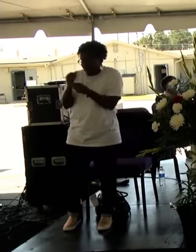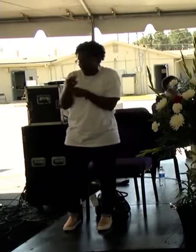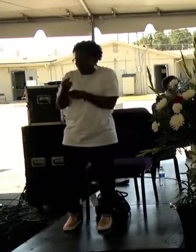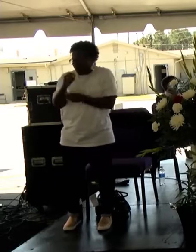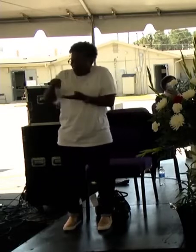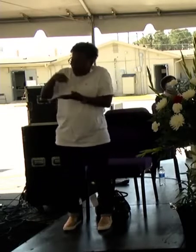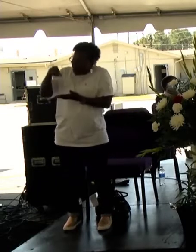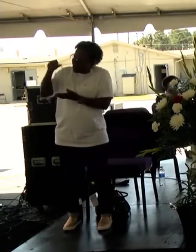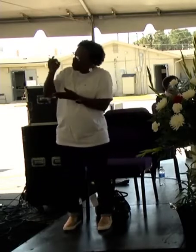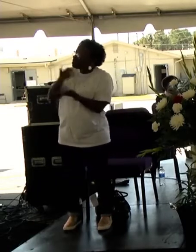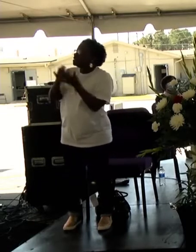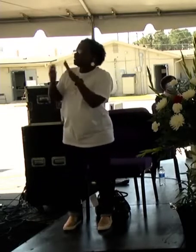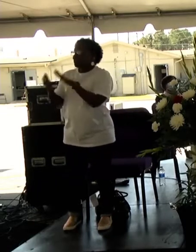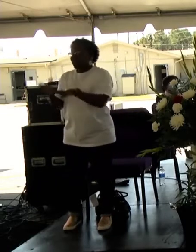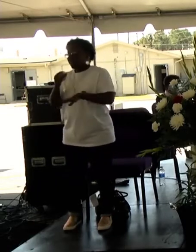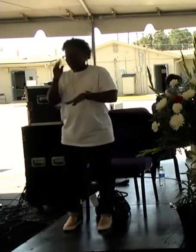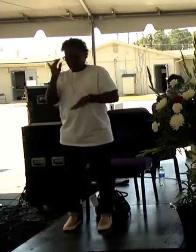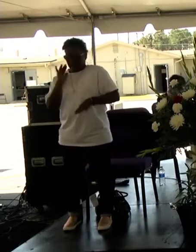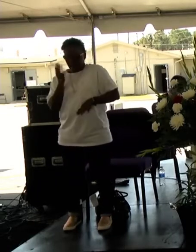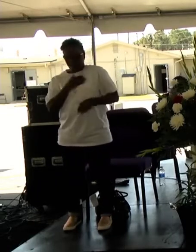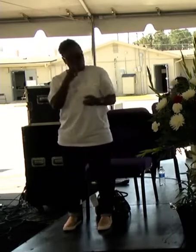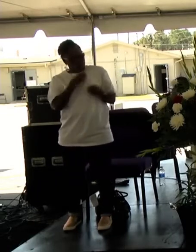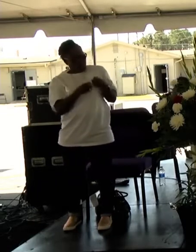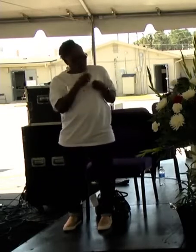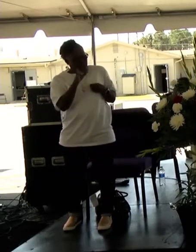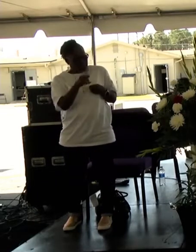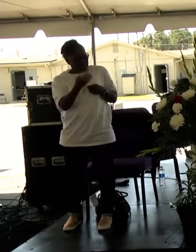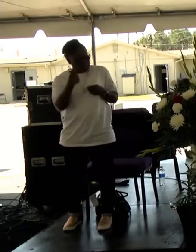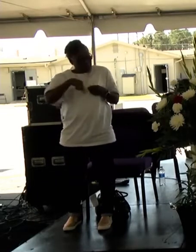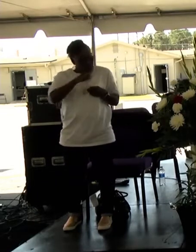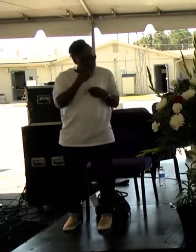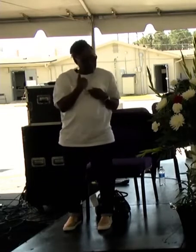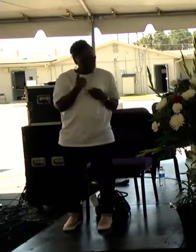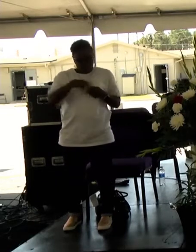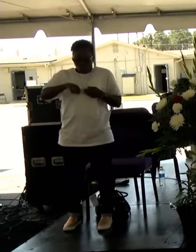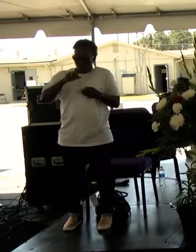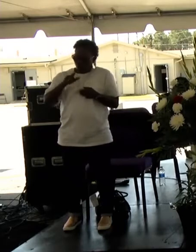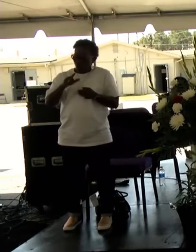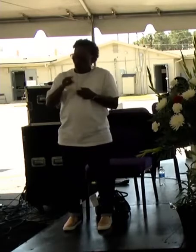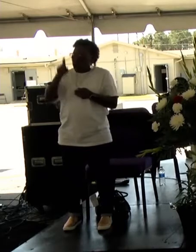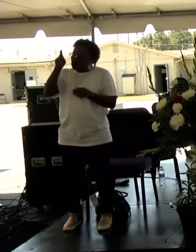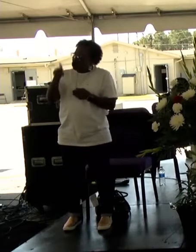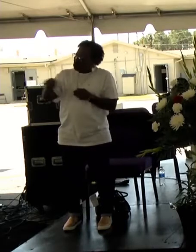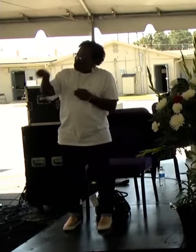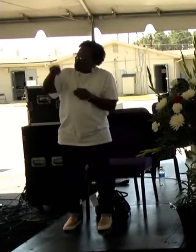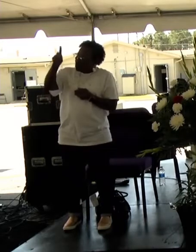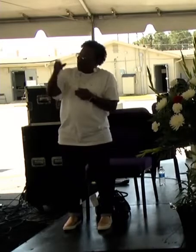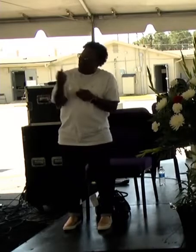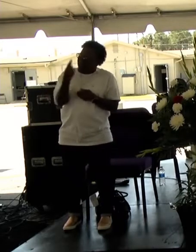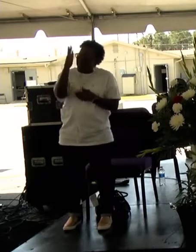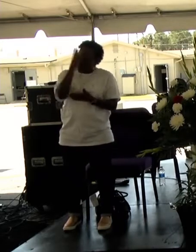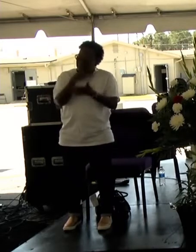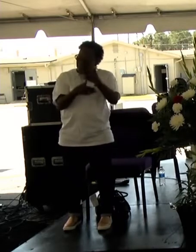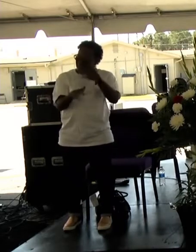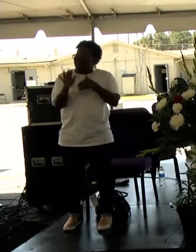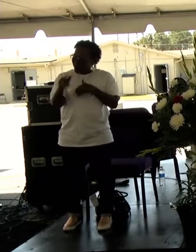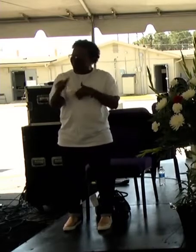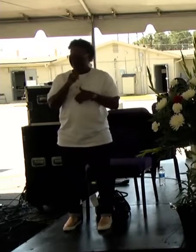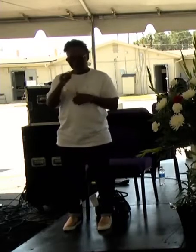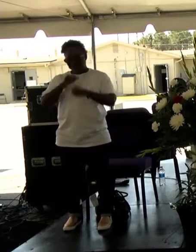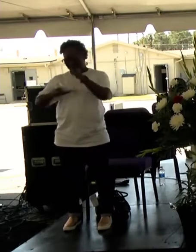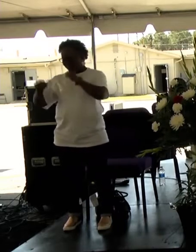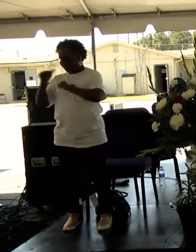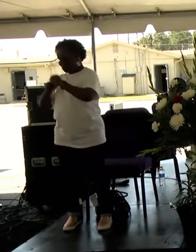dead. And there's a problem that we have here. Paul, in all of the pomp and circumstance, you must understand something. He is no